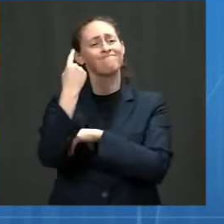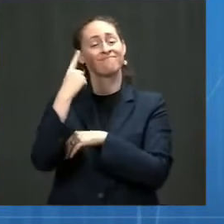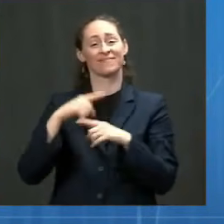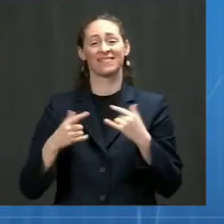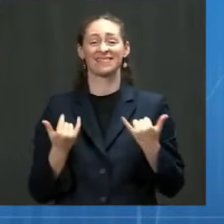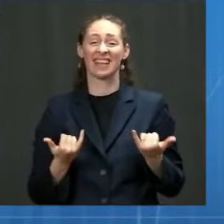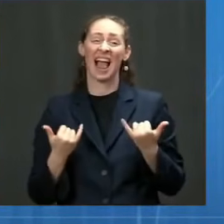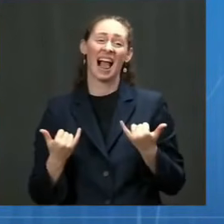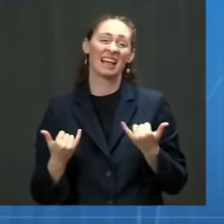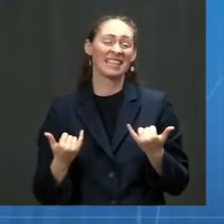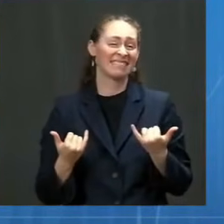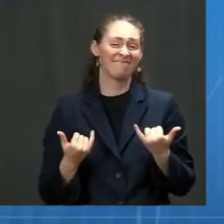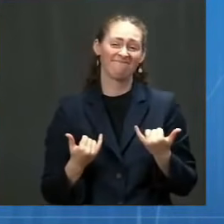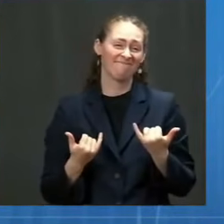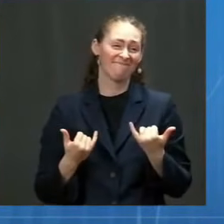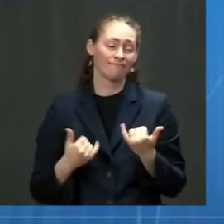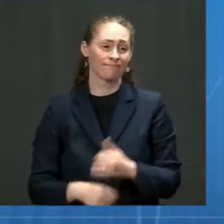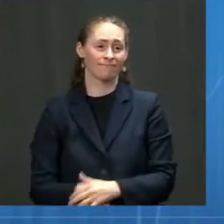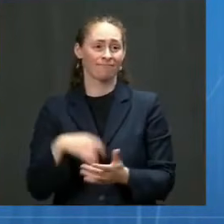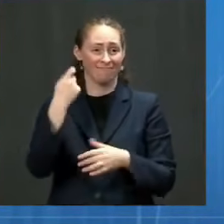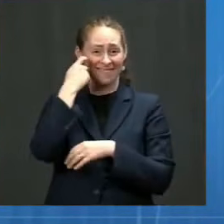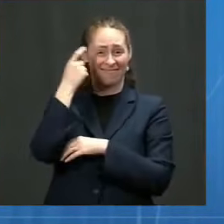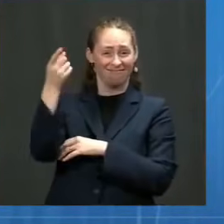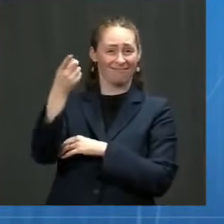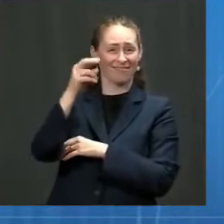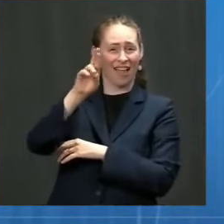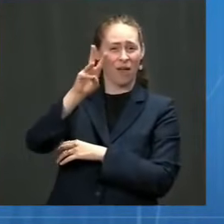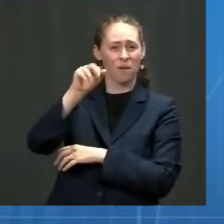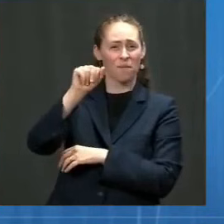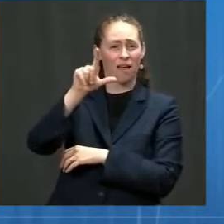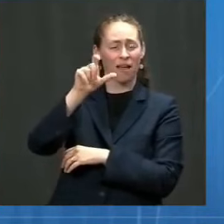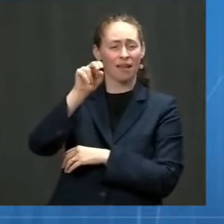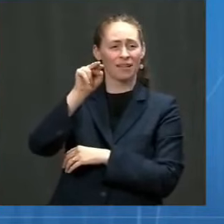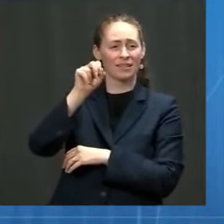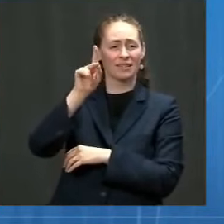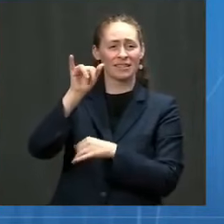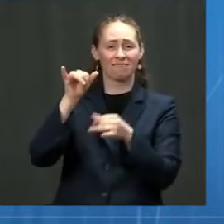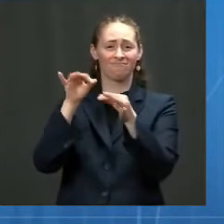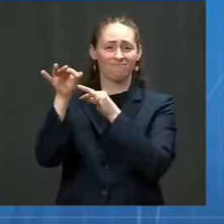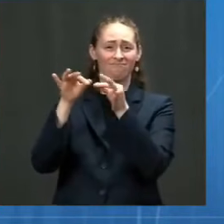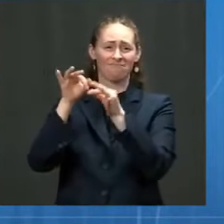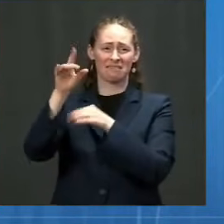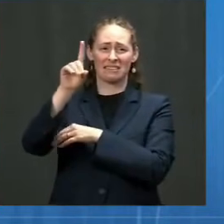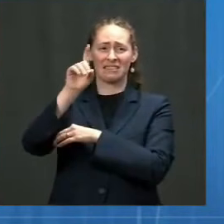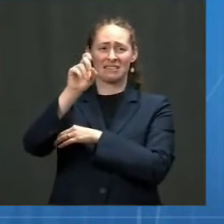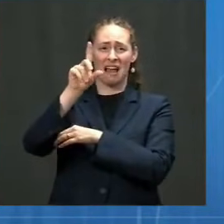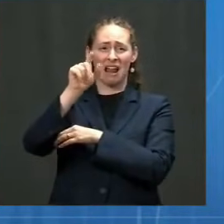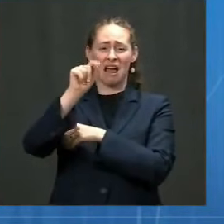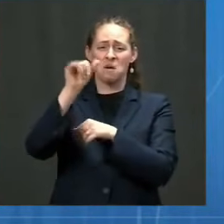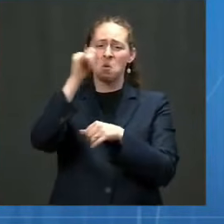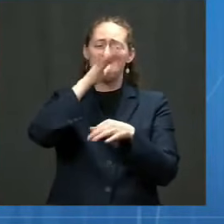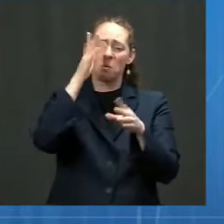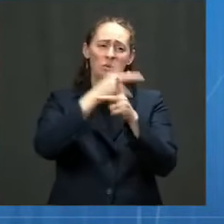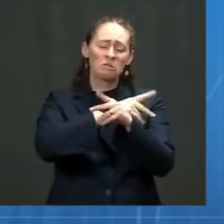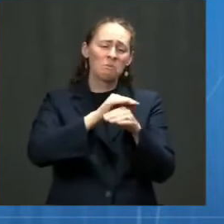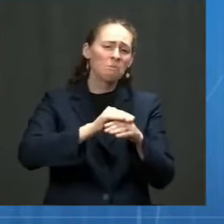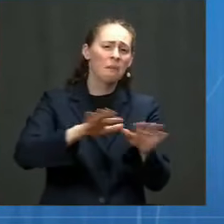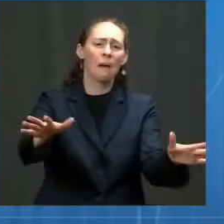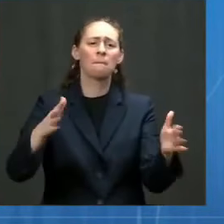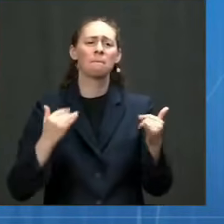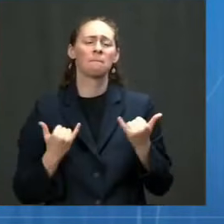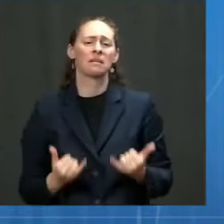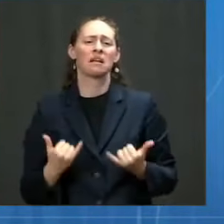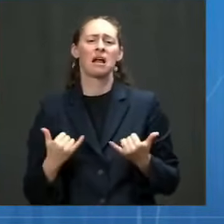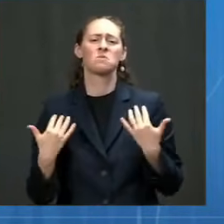Dr. Walensky showed us earlier, on the prevalence of the Delta variant, the United States will maintain